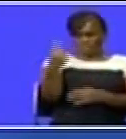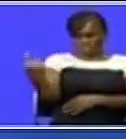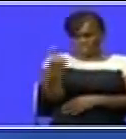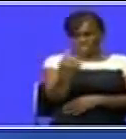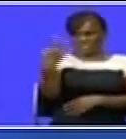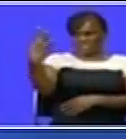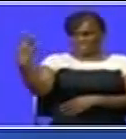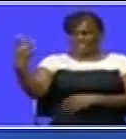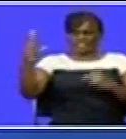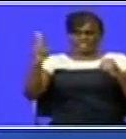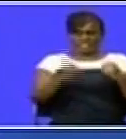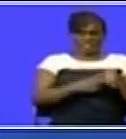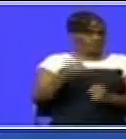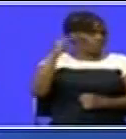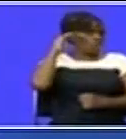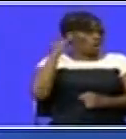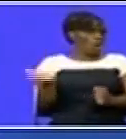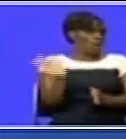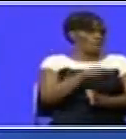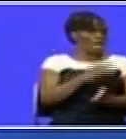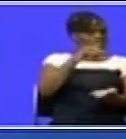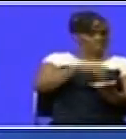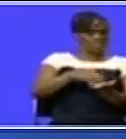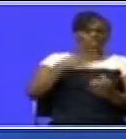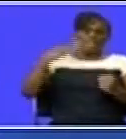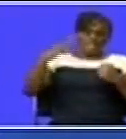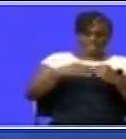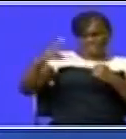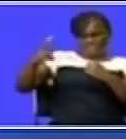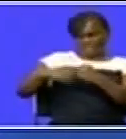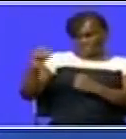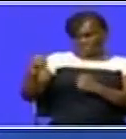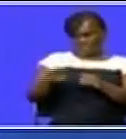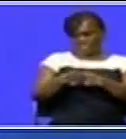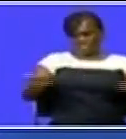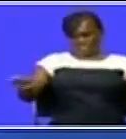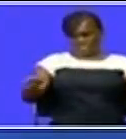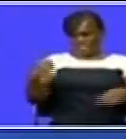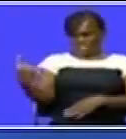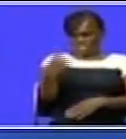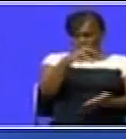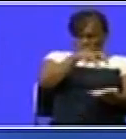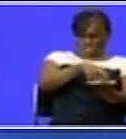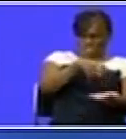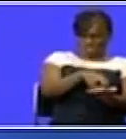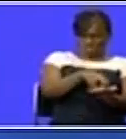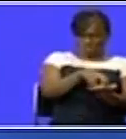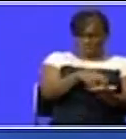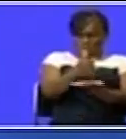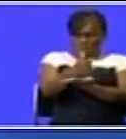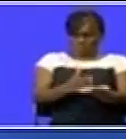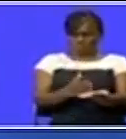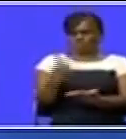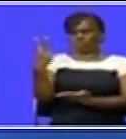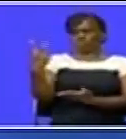of the 37 callback stations in the 870 square kilometer park. Each station was first split into two